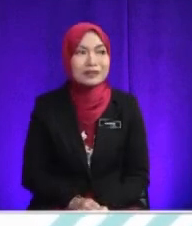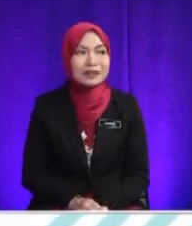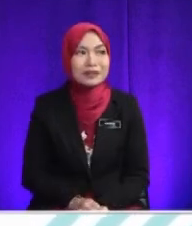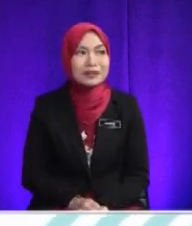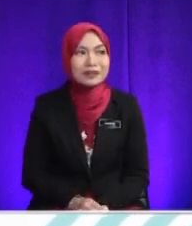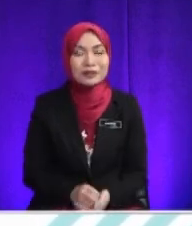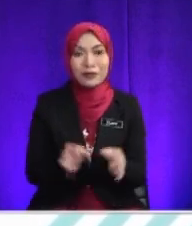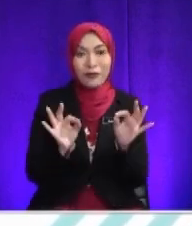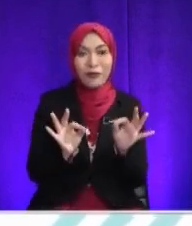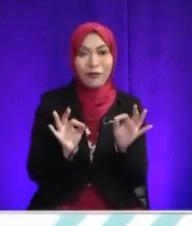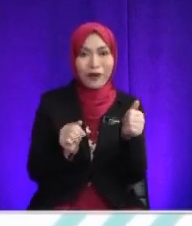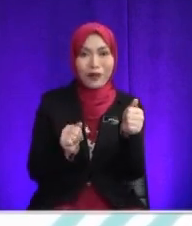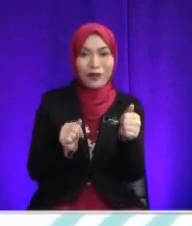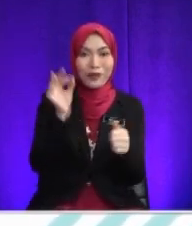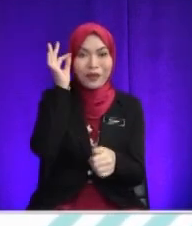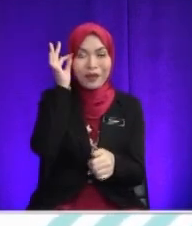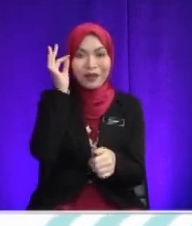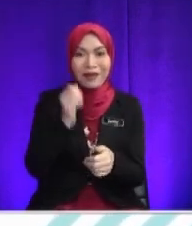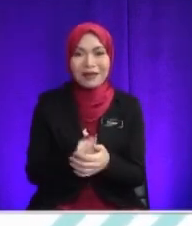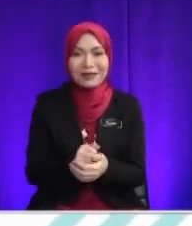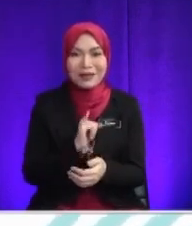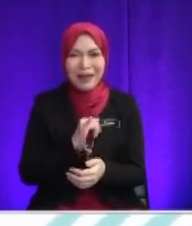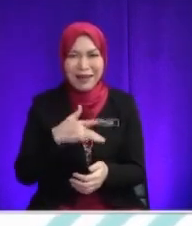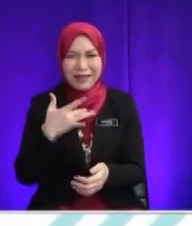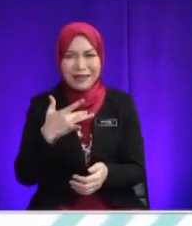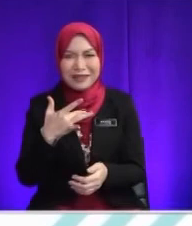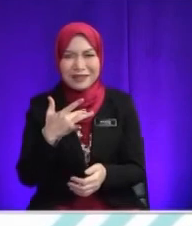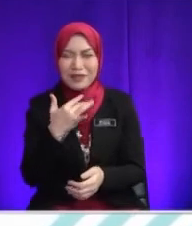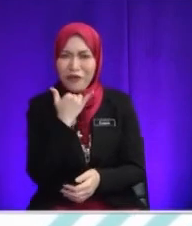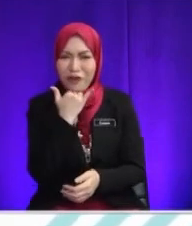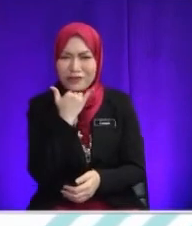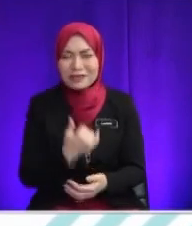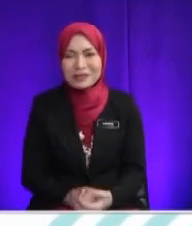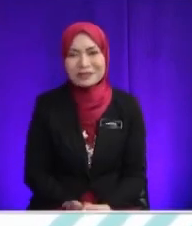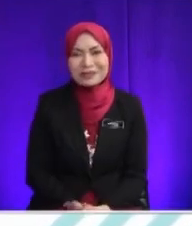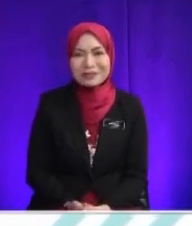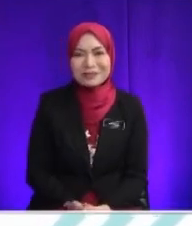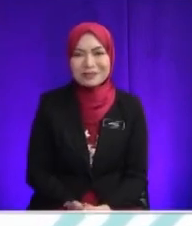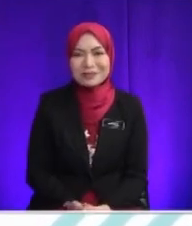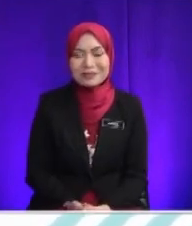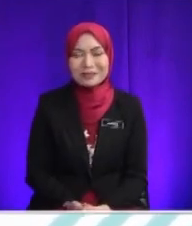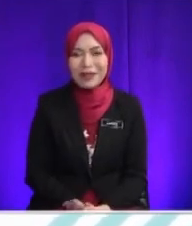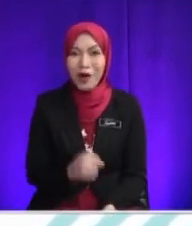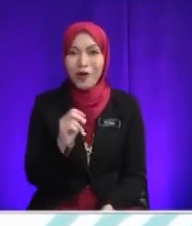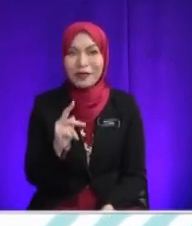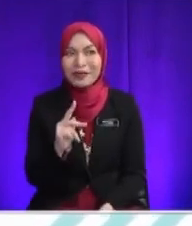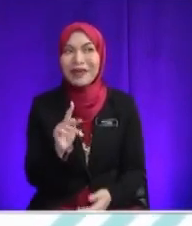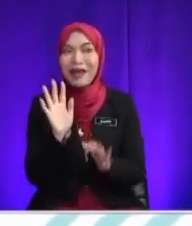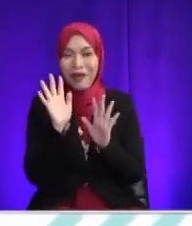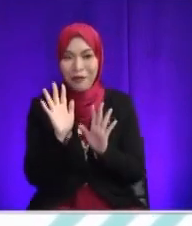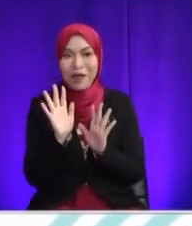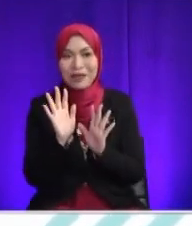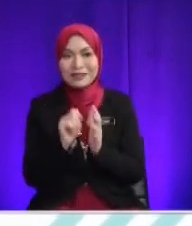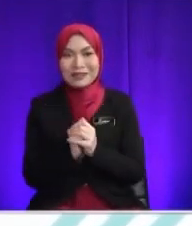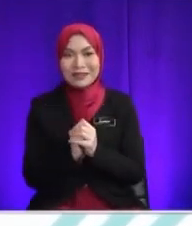it's false, teacher. It's false. Okay, let's go to the second definition. Okay. All right. Okay. So Iza answered correctly earlier.